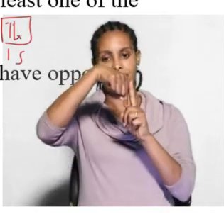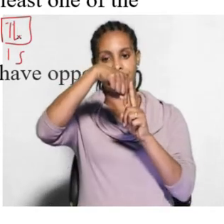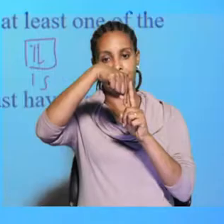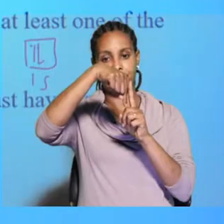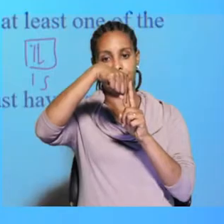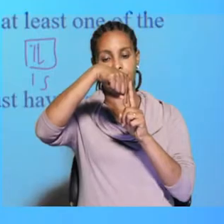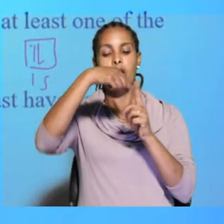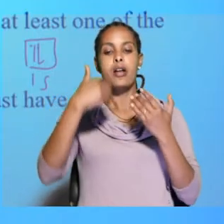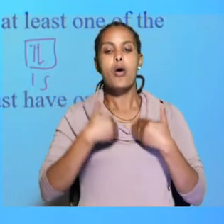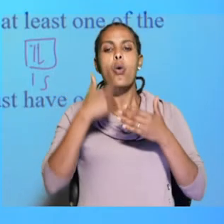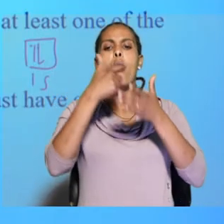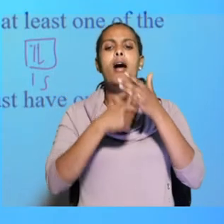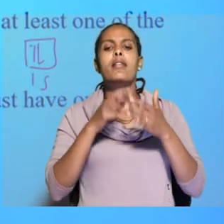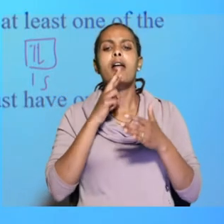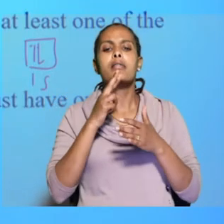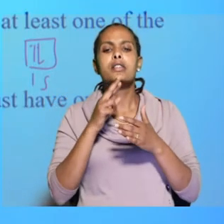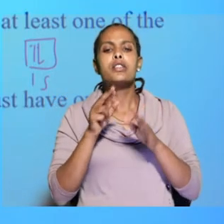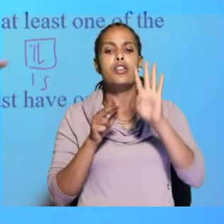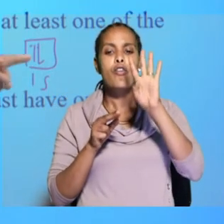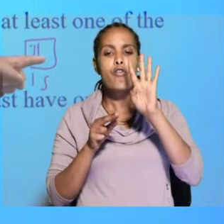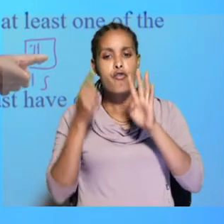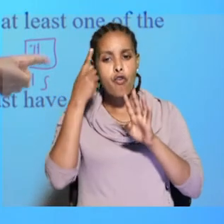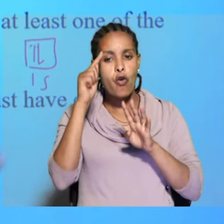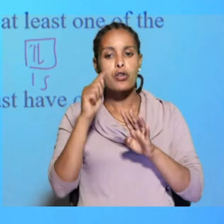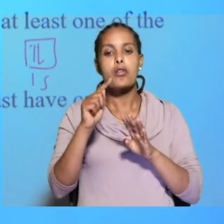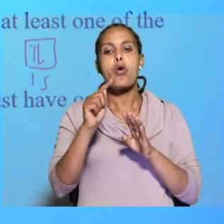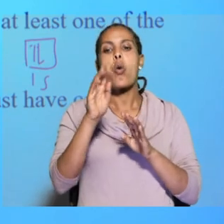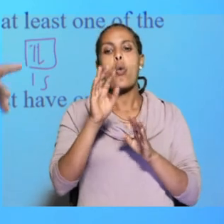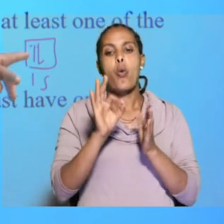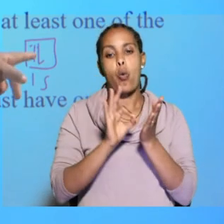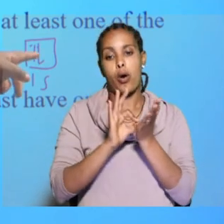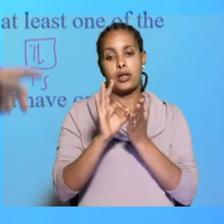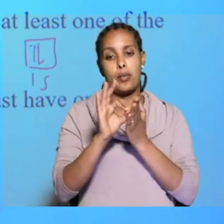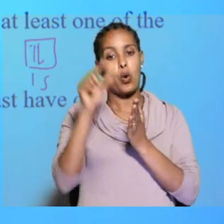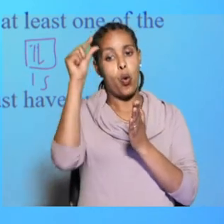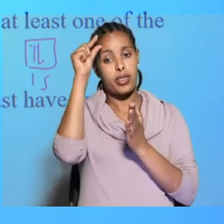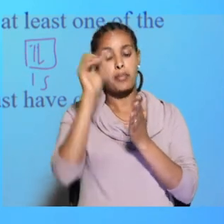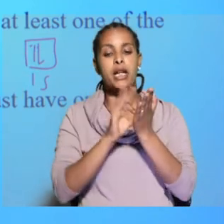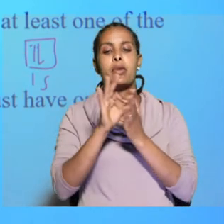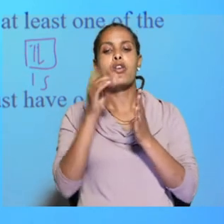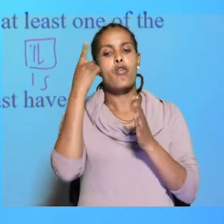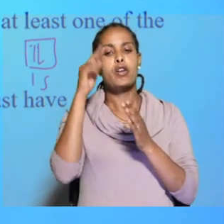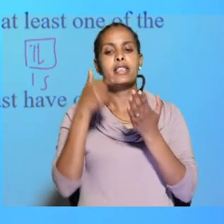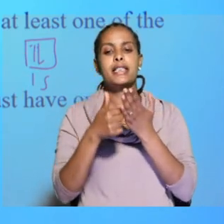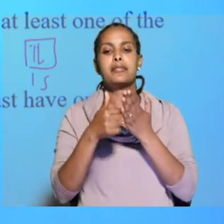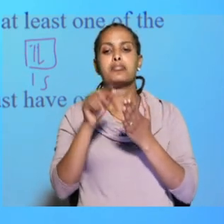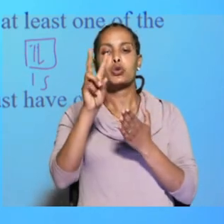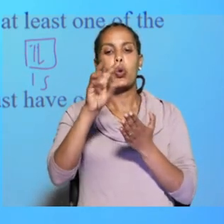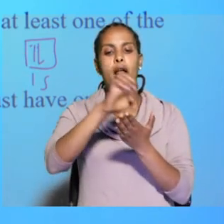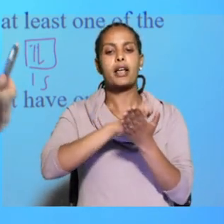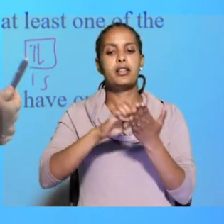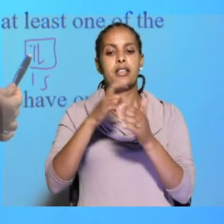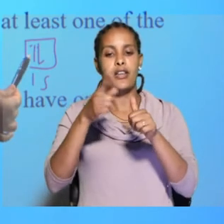spins. Now, what are the 4 quantum numbers for these two electrons. For the